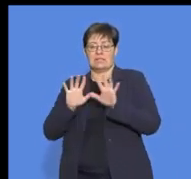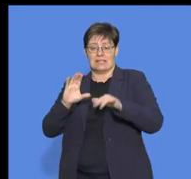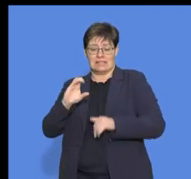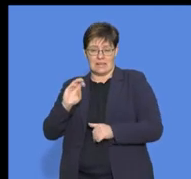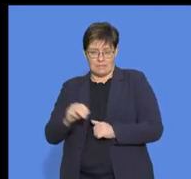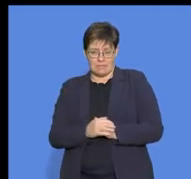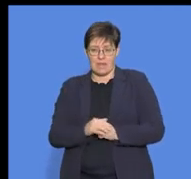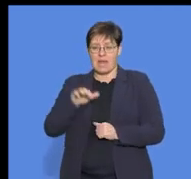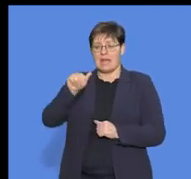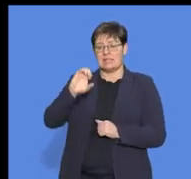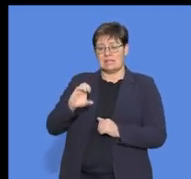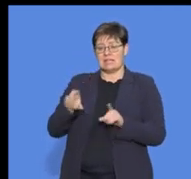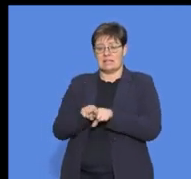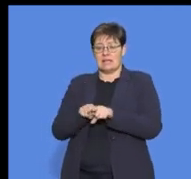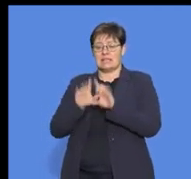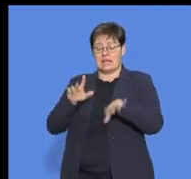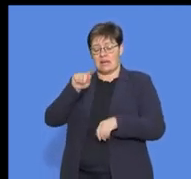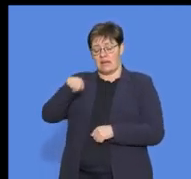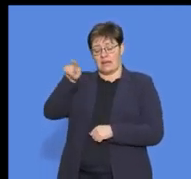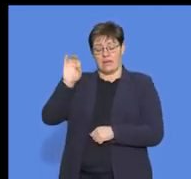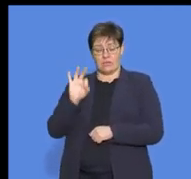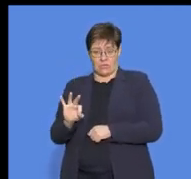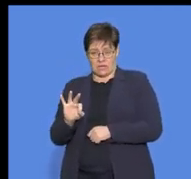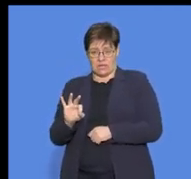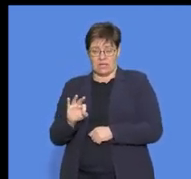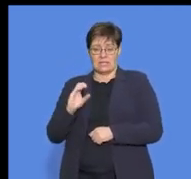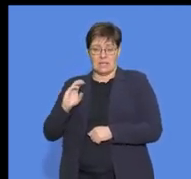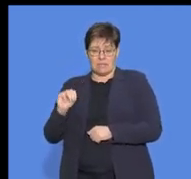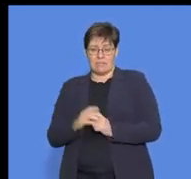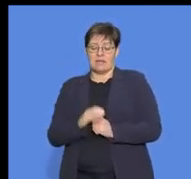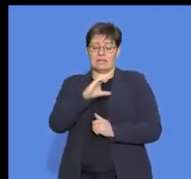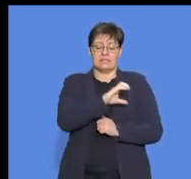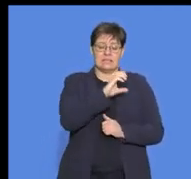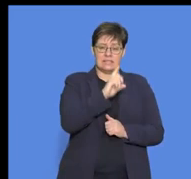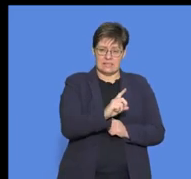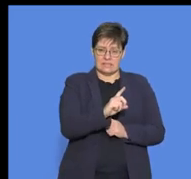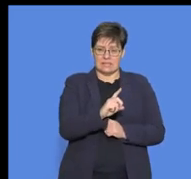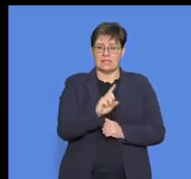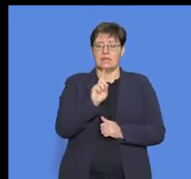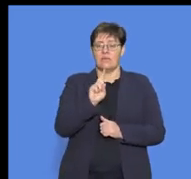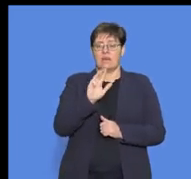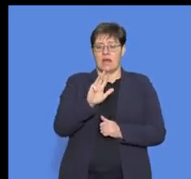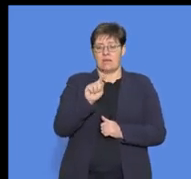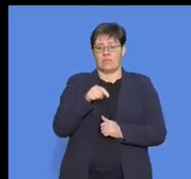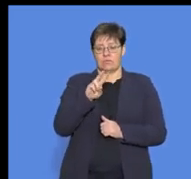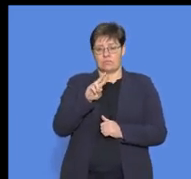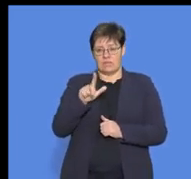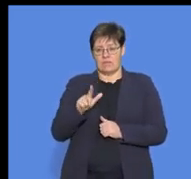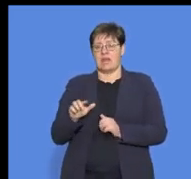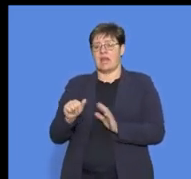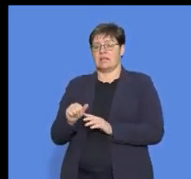given AC is equal to 10 root 3. And they've given us the lengths of CD. And they've given us one